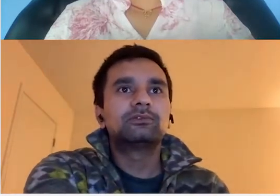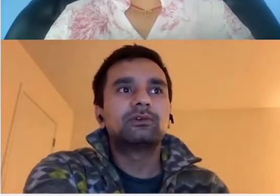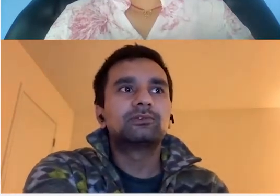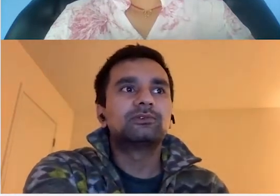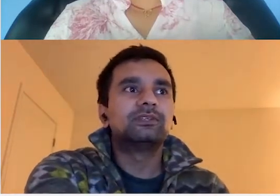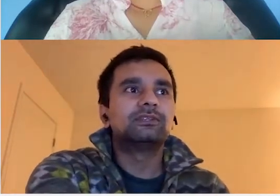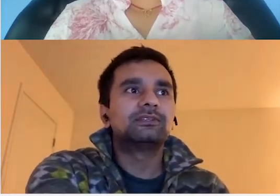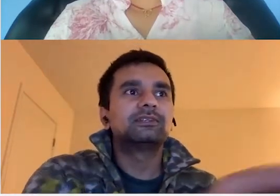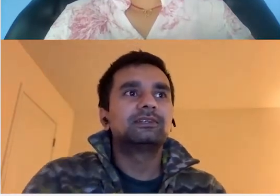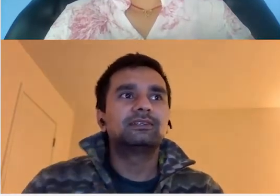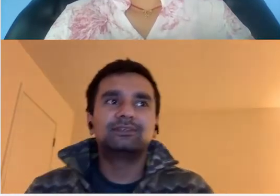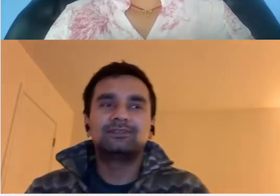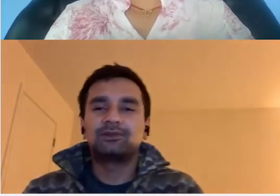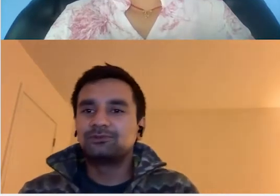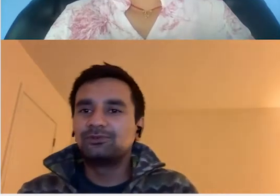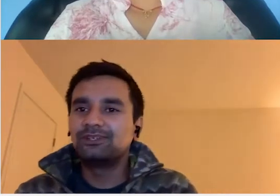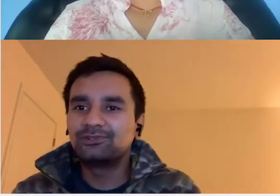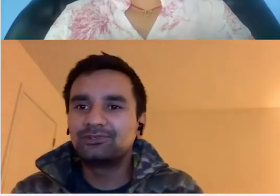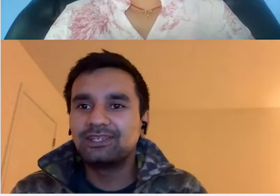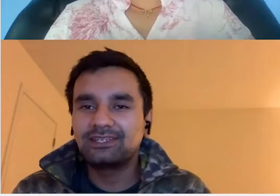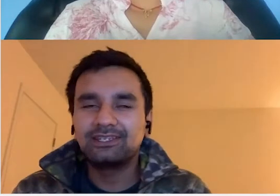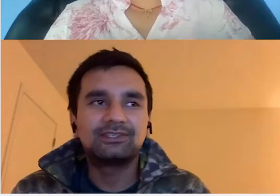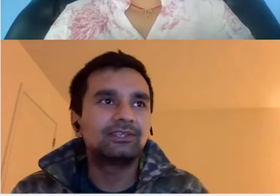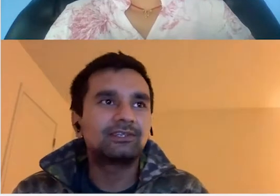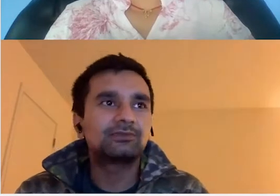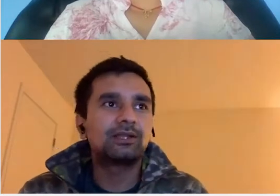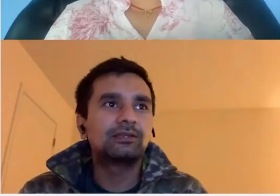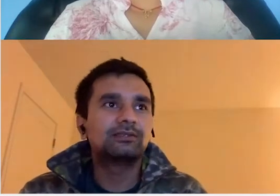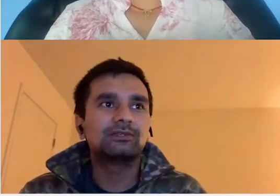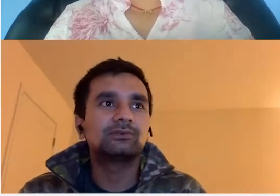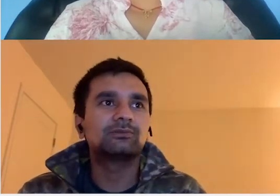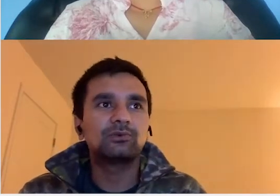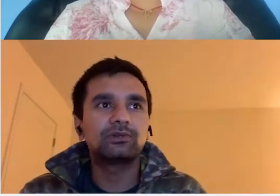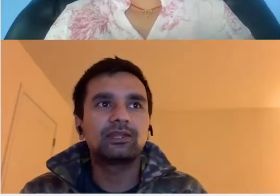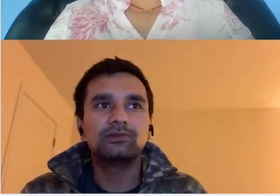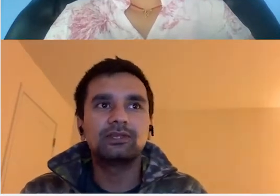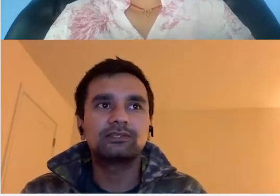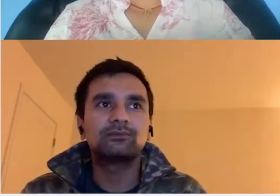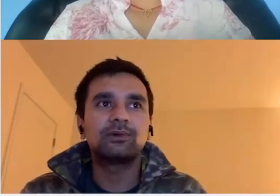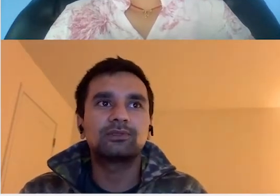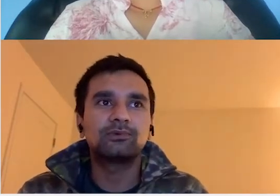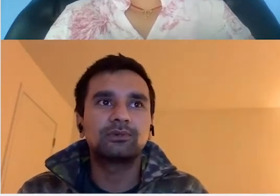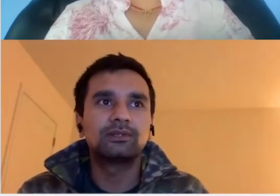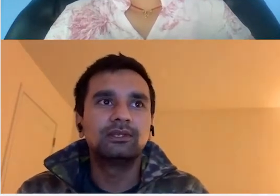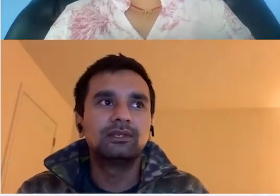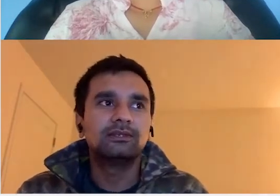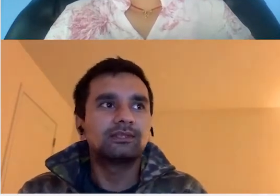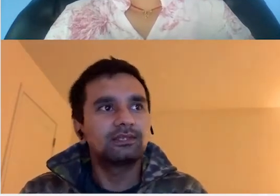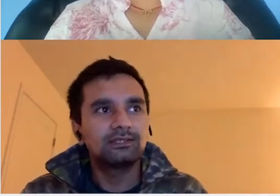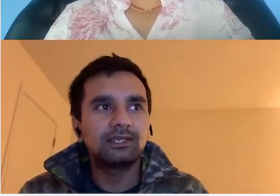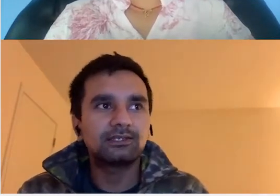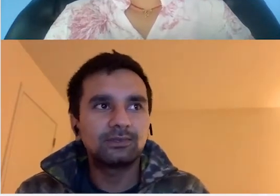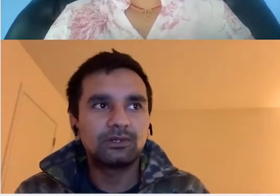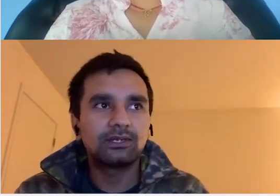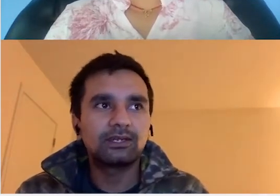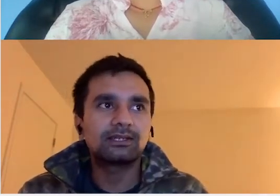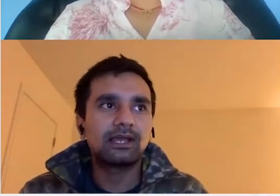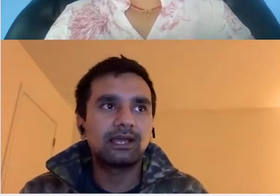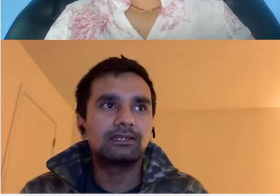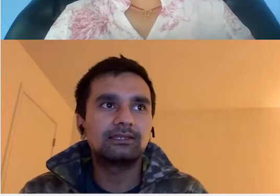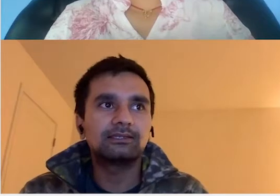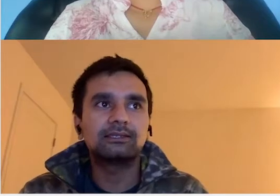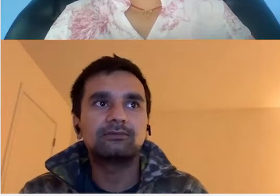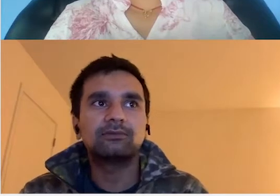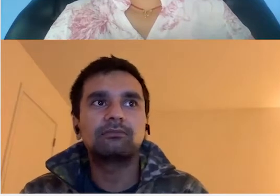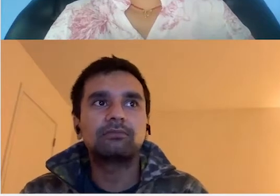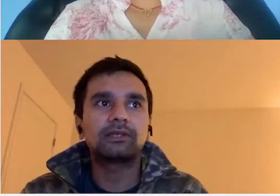Now to our tour leader. Our tour leader today is Rita Suwal. She was born and raised in Bhaktapur. Rita ji has been working as a